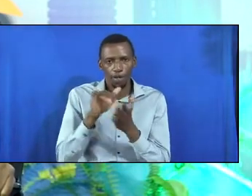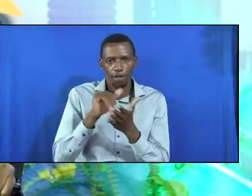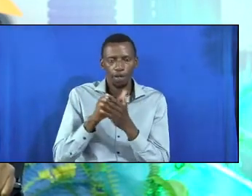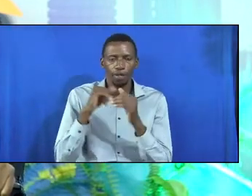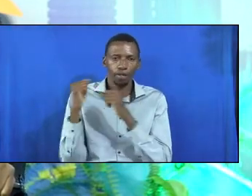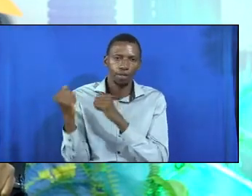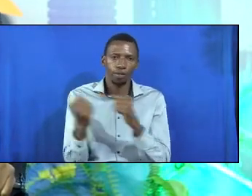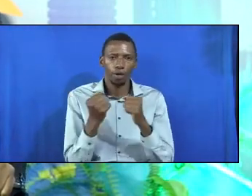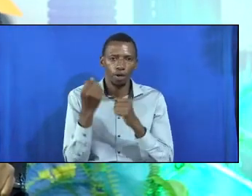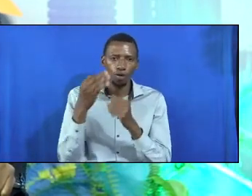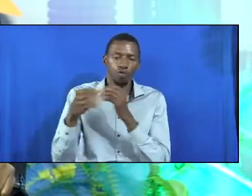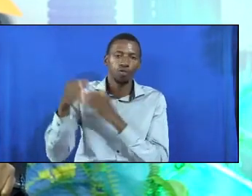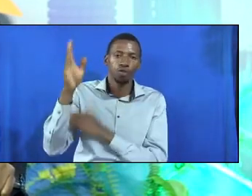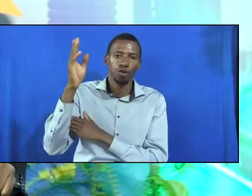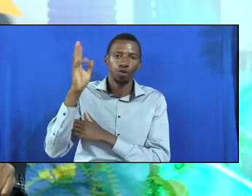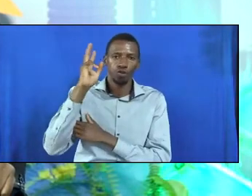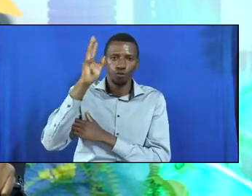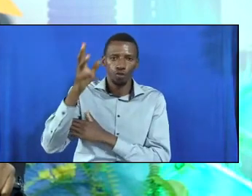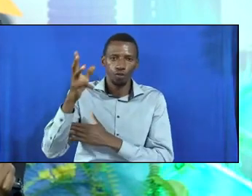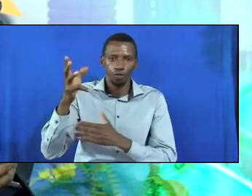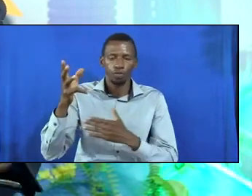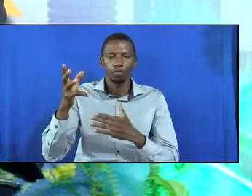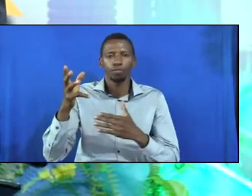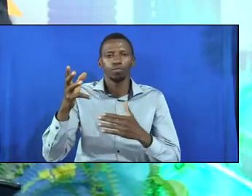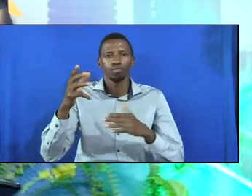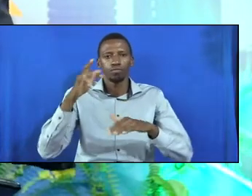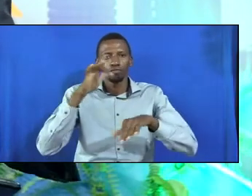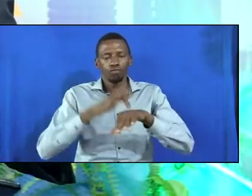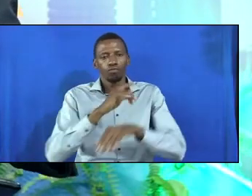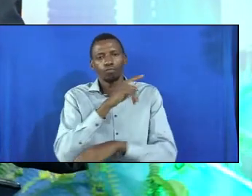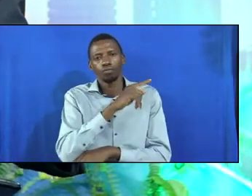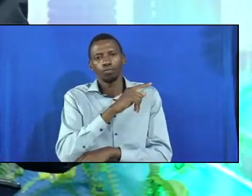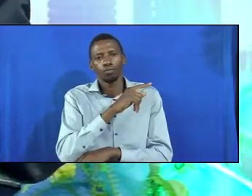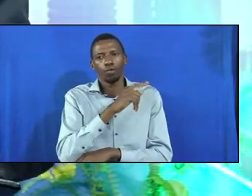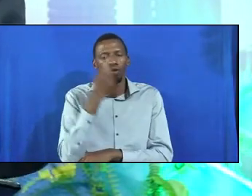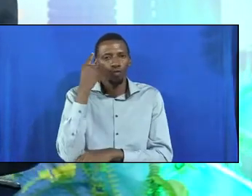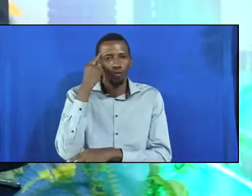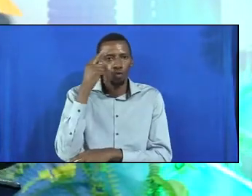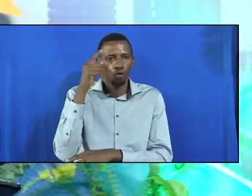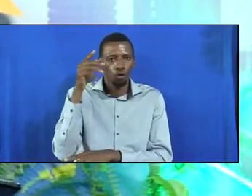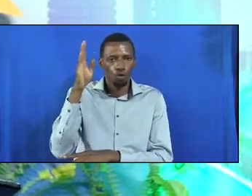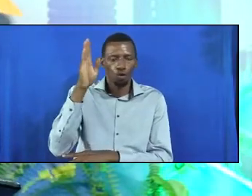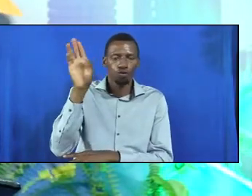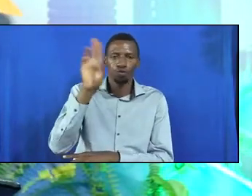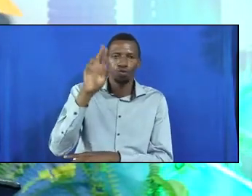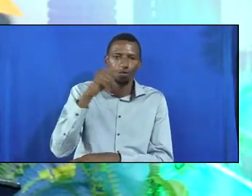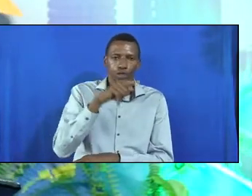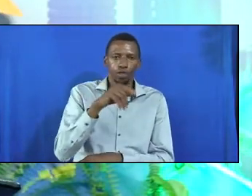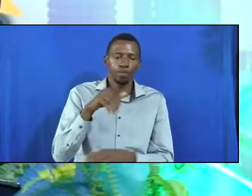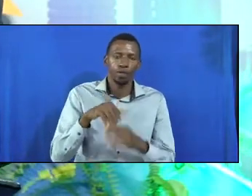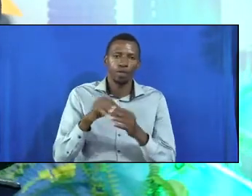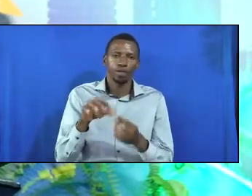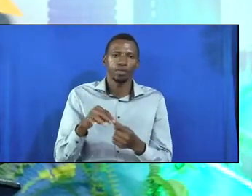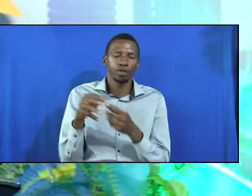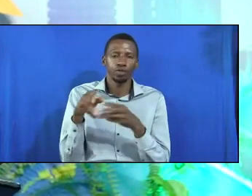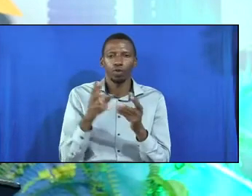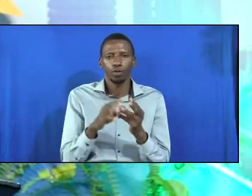upon him, that in turn is going to be a blessing to you. For that reason I was sent.